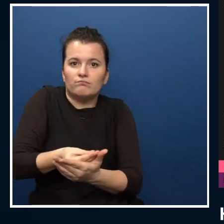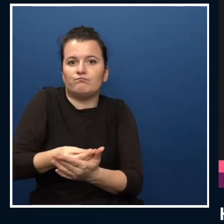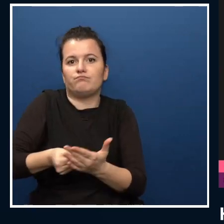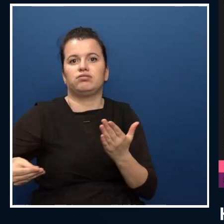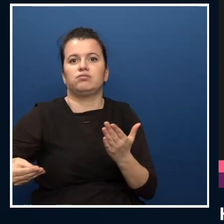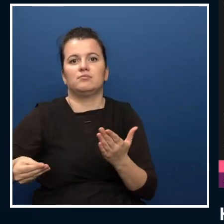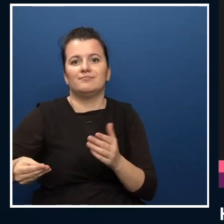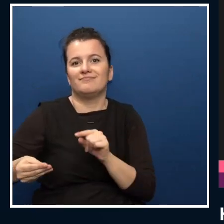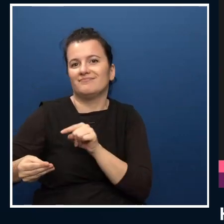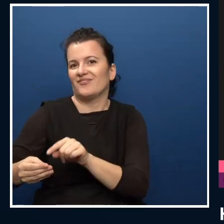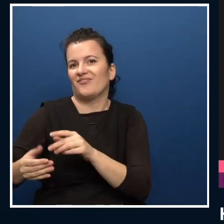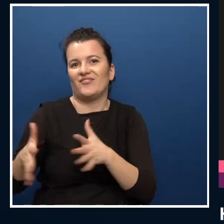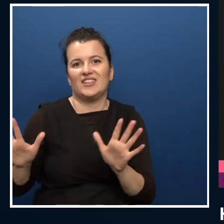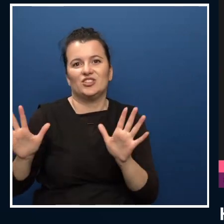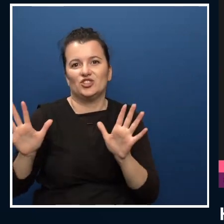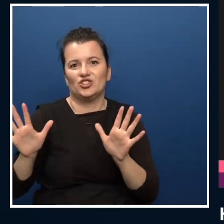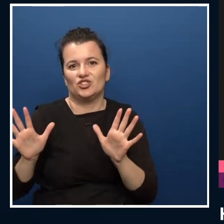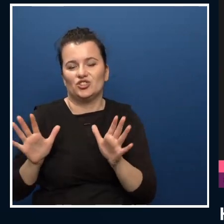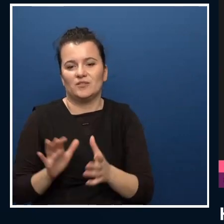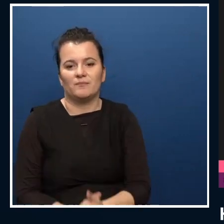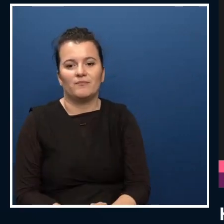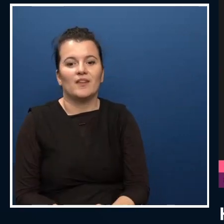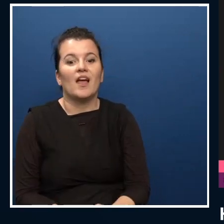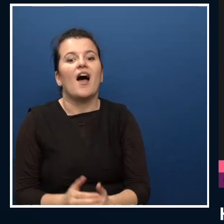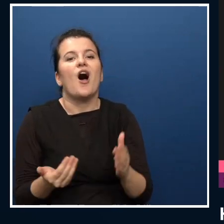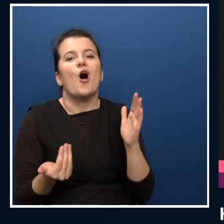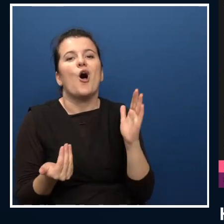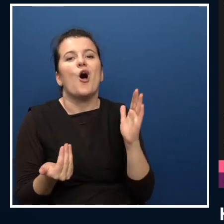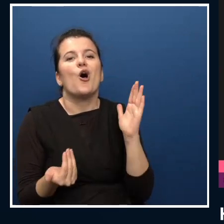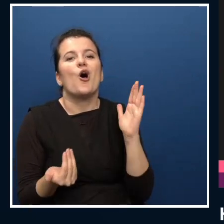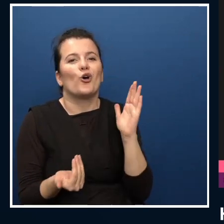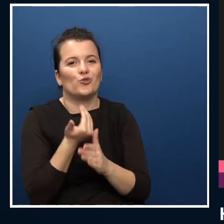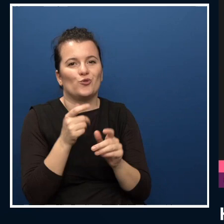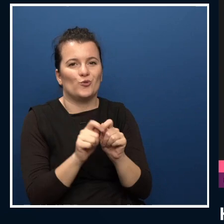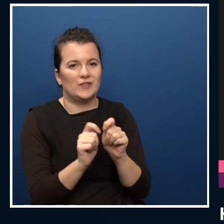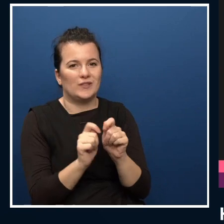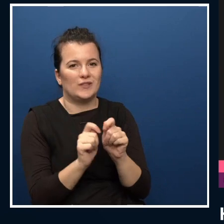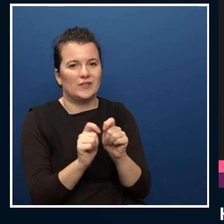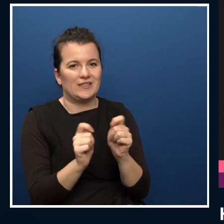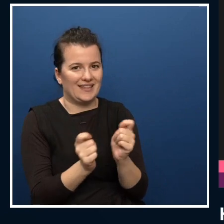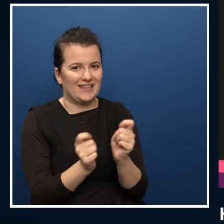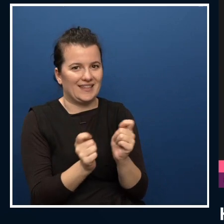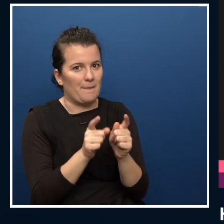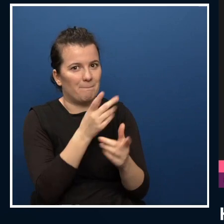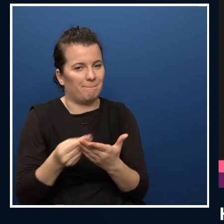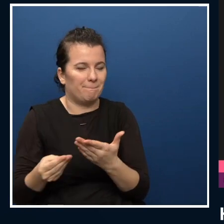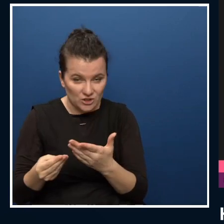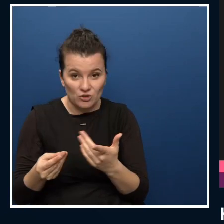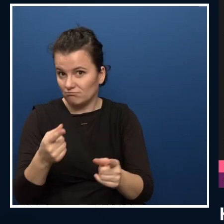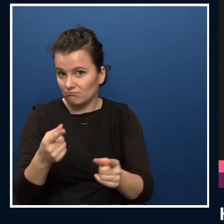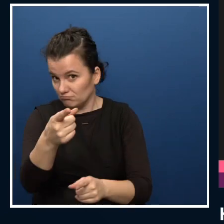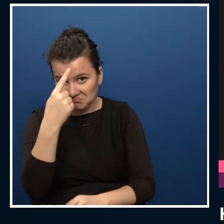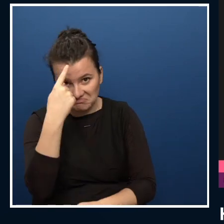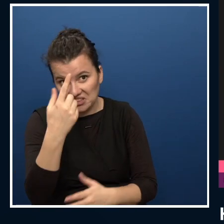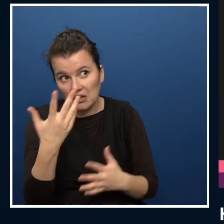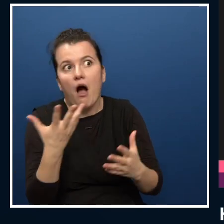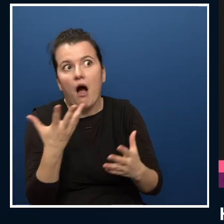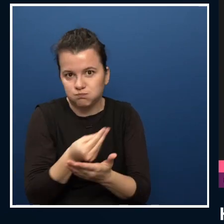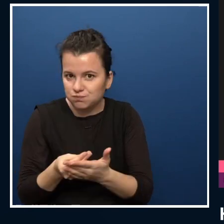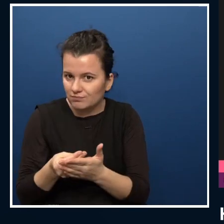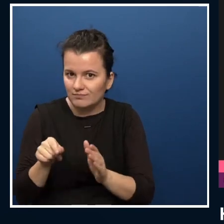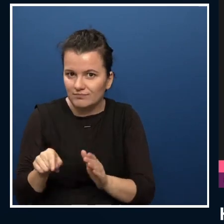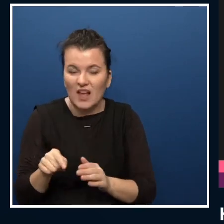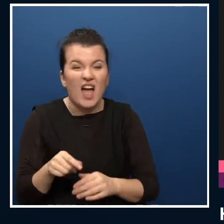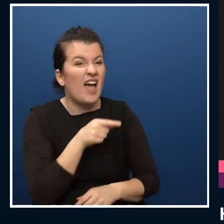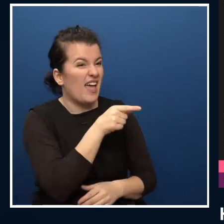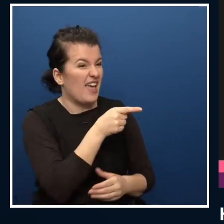another thing. That's another redirect to think about. So being able to bring that file in was huge. Another